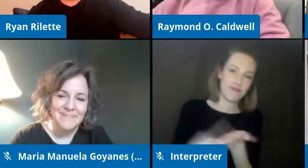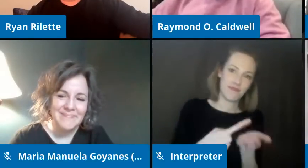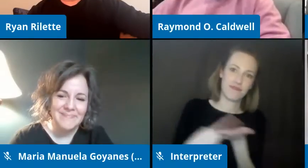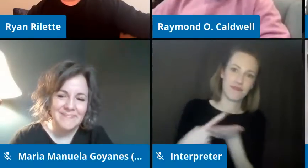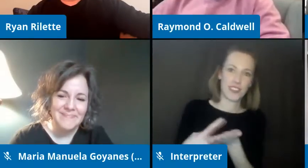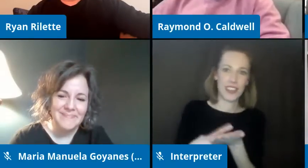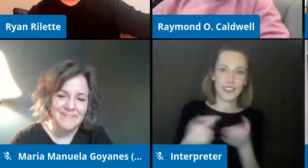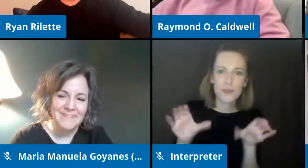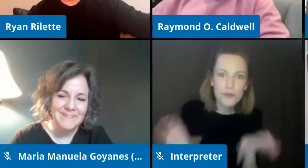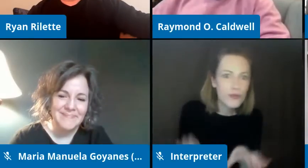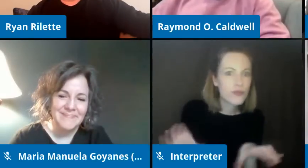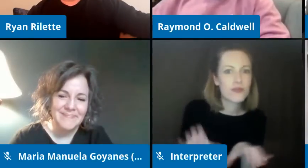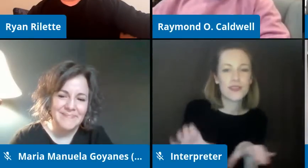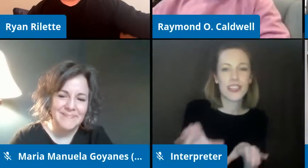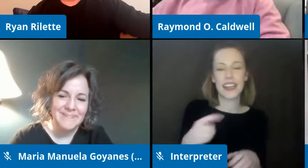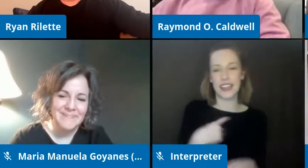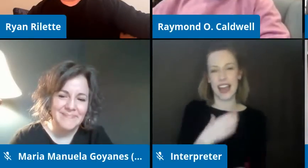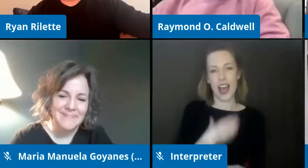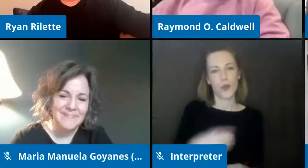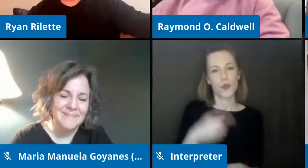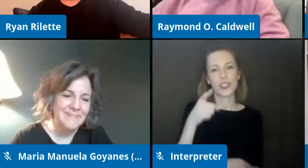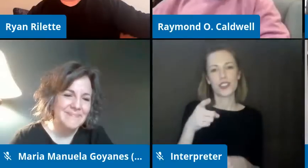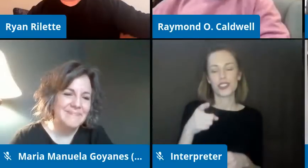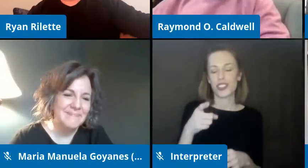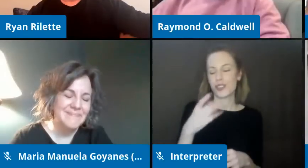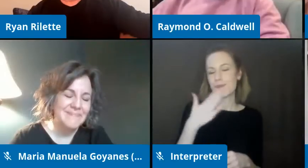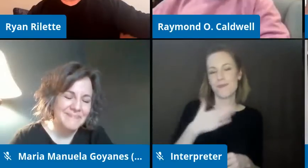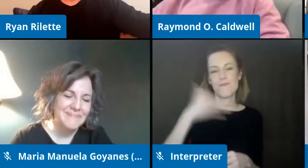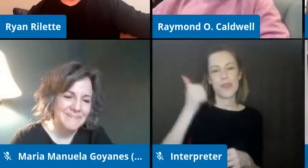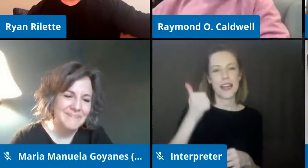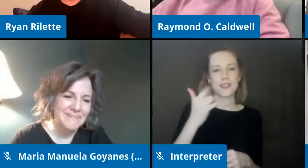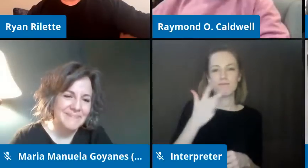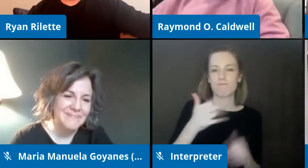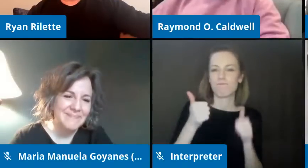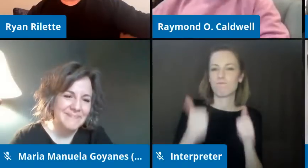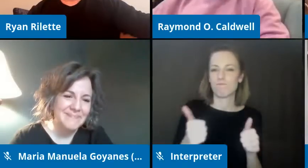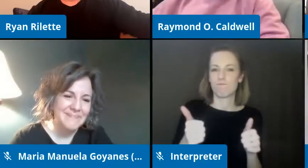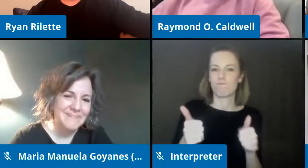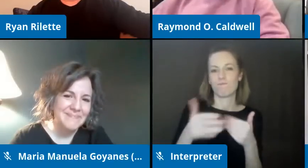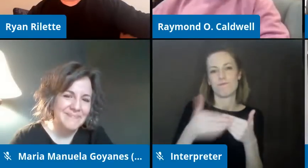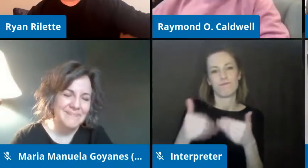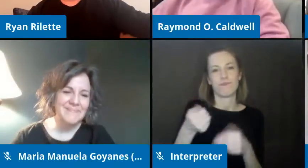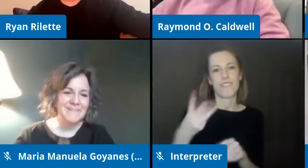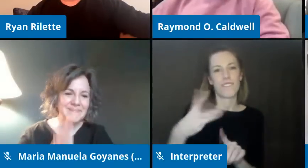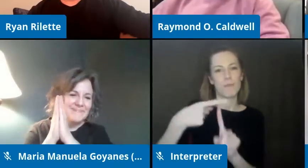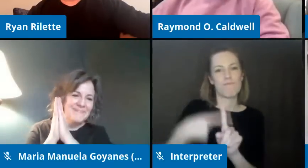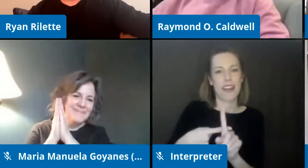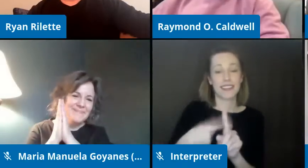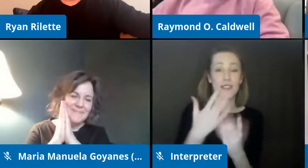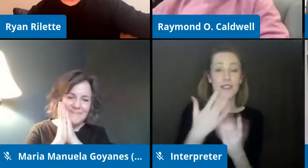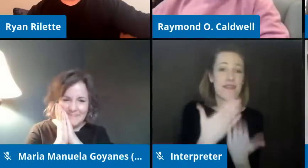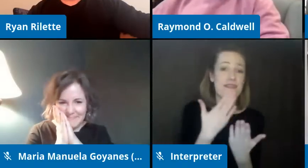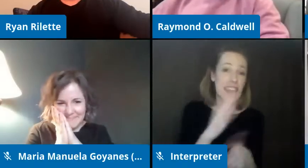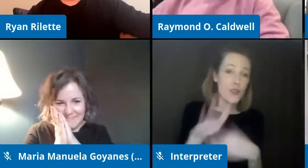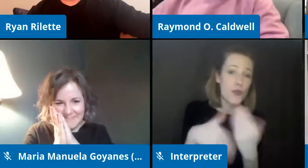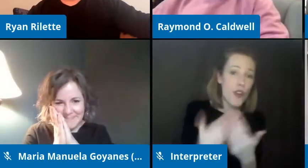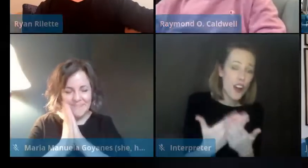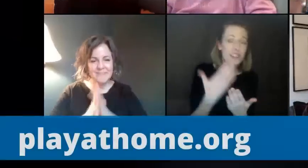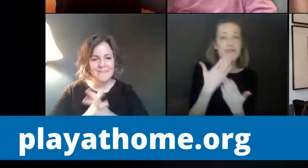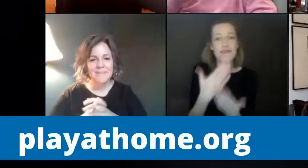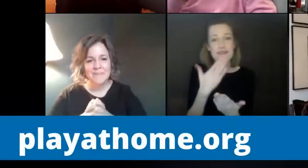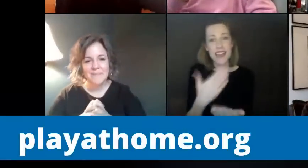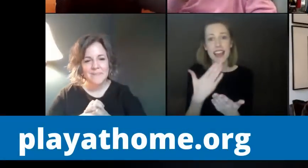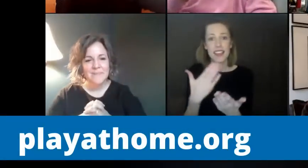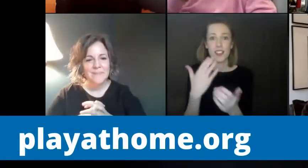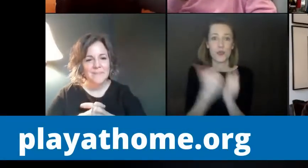only the best over the next few months. So thank you all. And thank you out there to everyone who contributed.